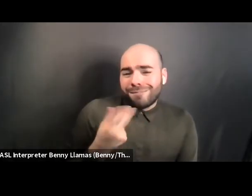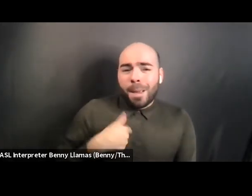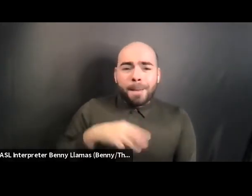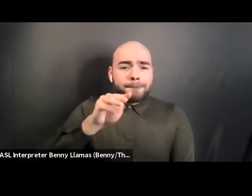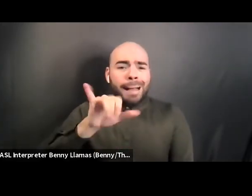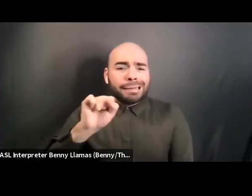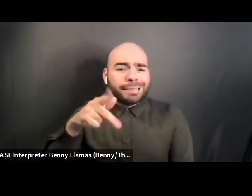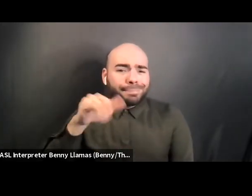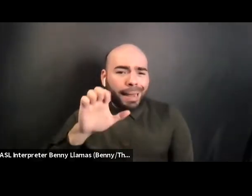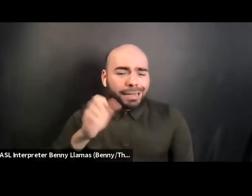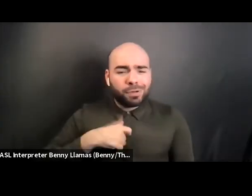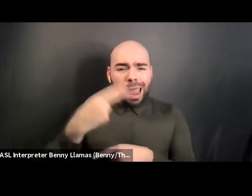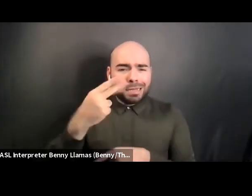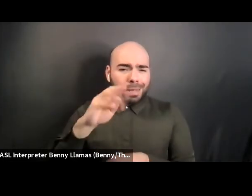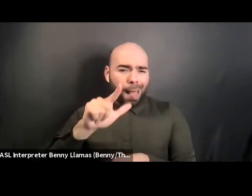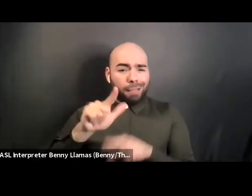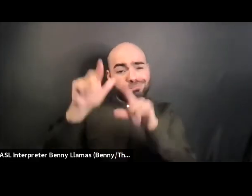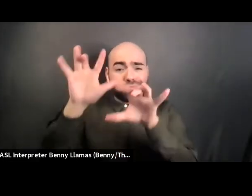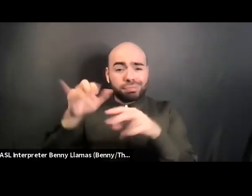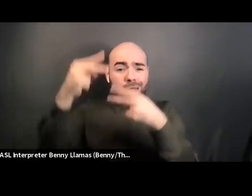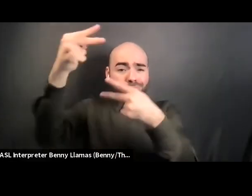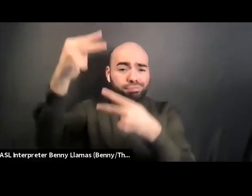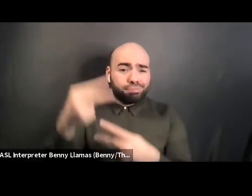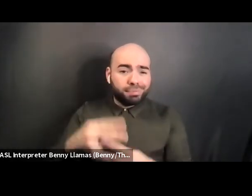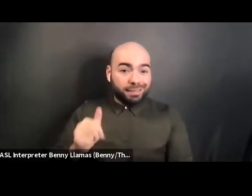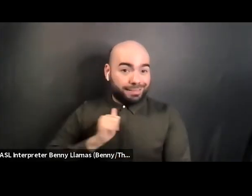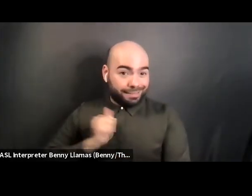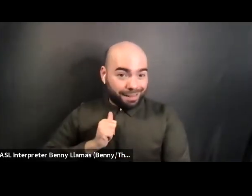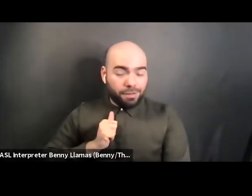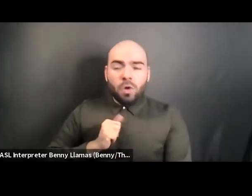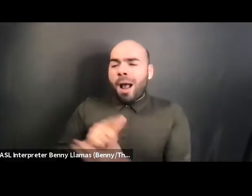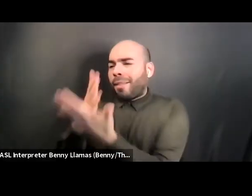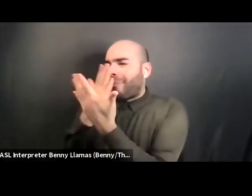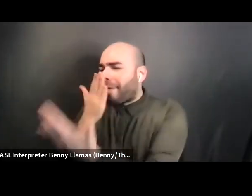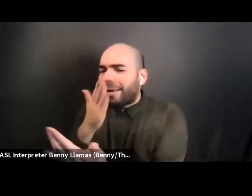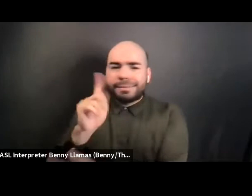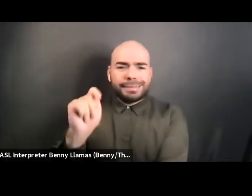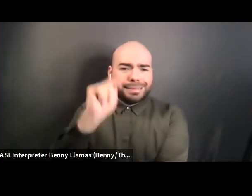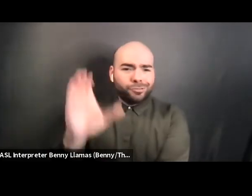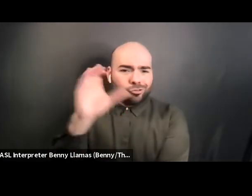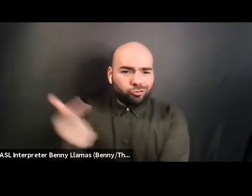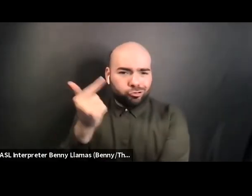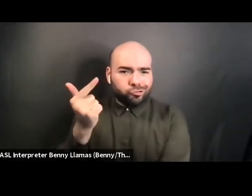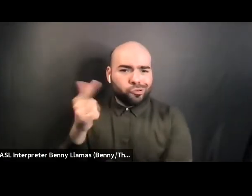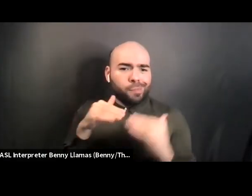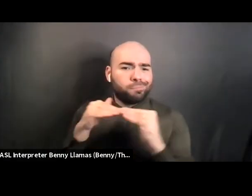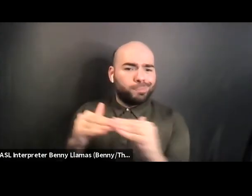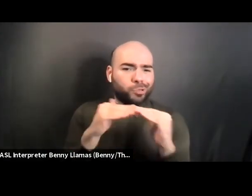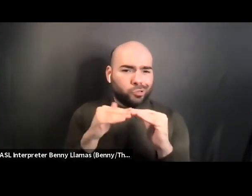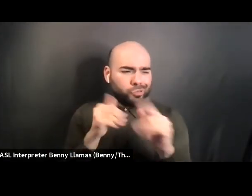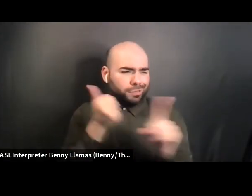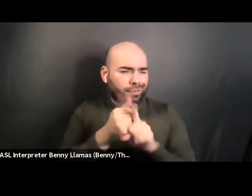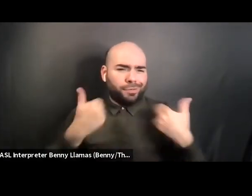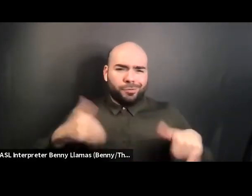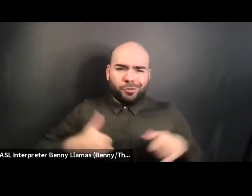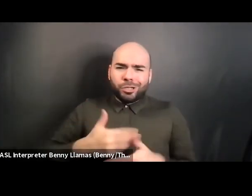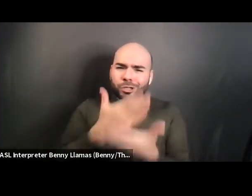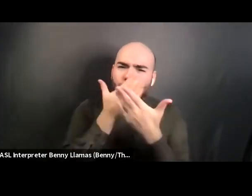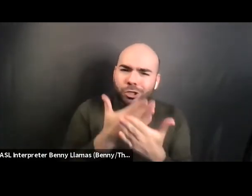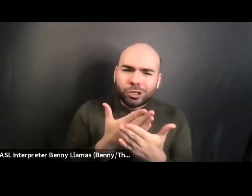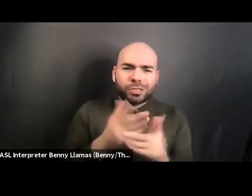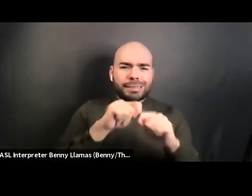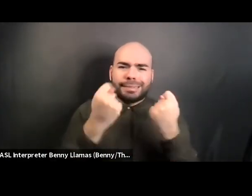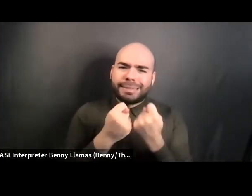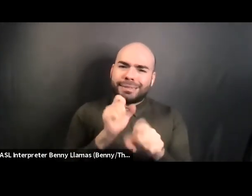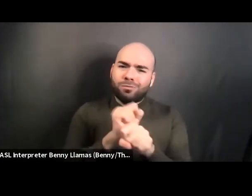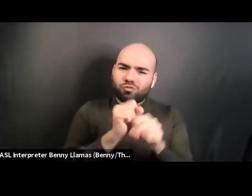work. And I just want to extend gratitude to all of my TCG peers for being amazing teammates and the genuine pride